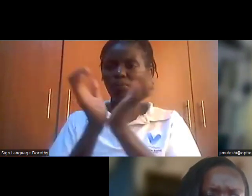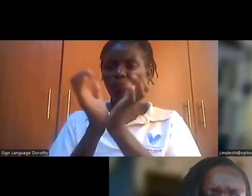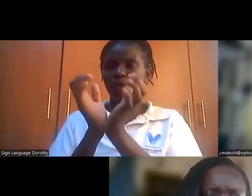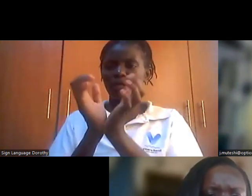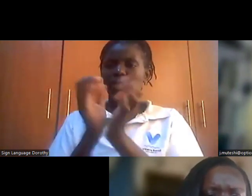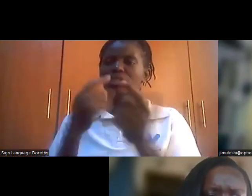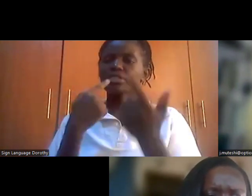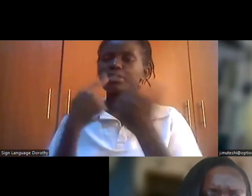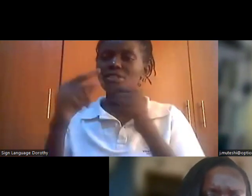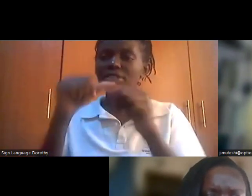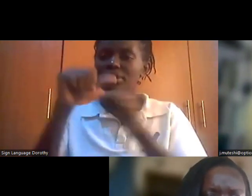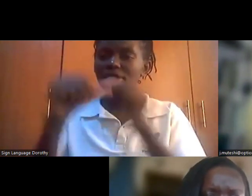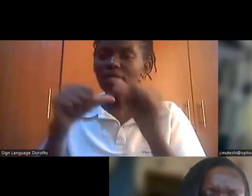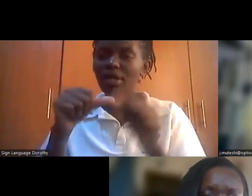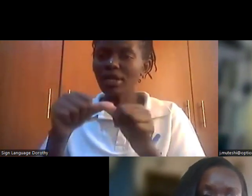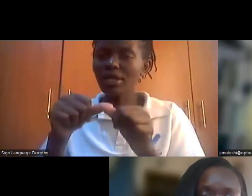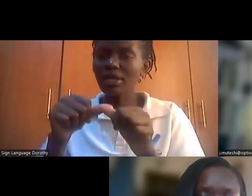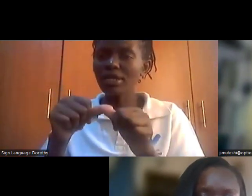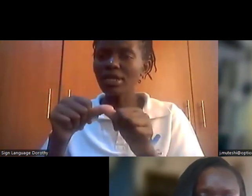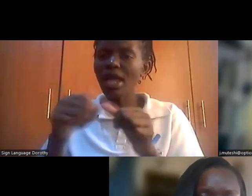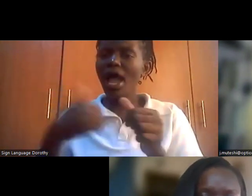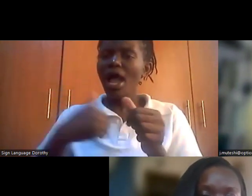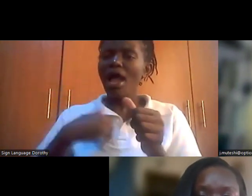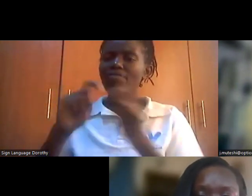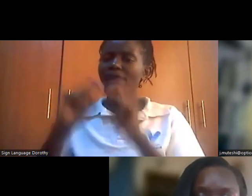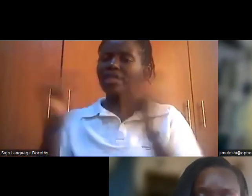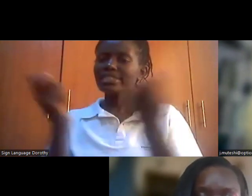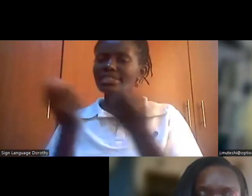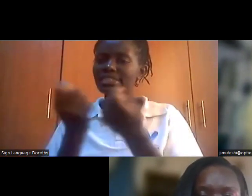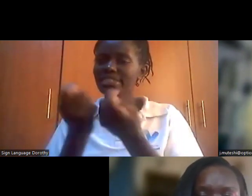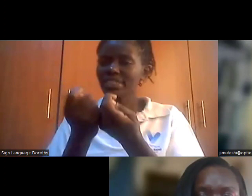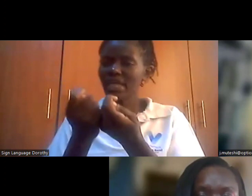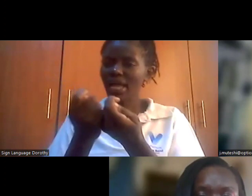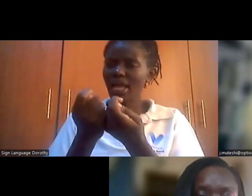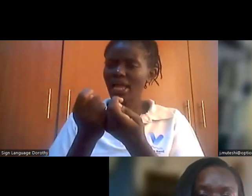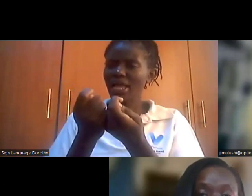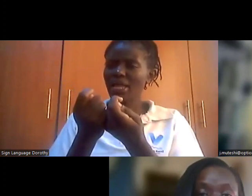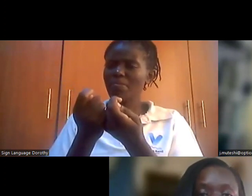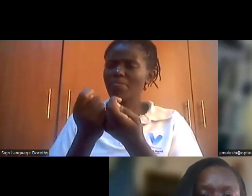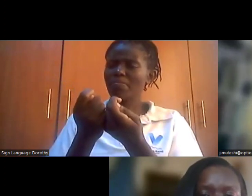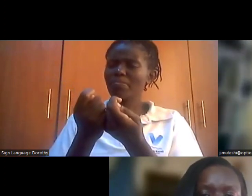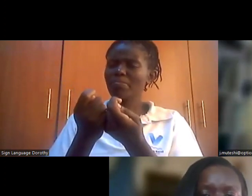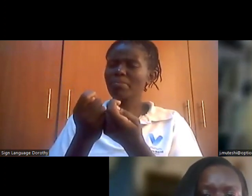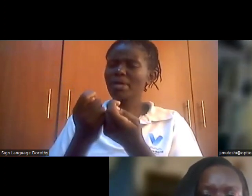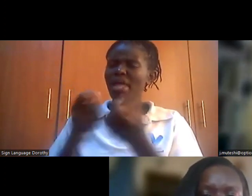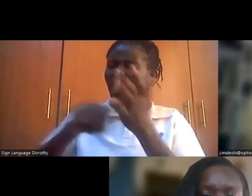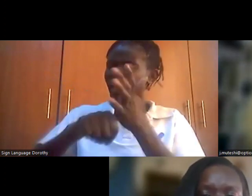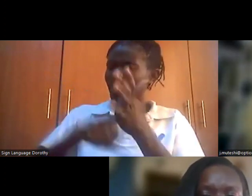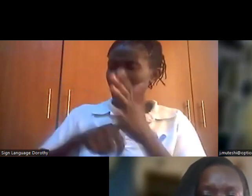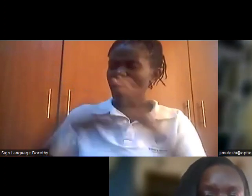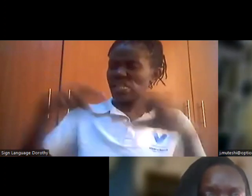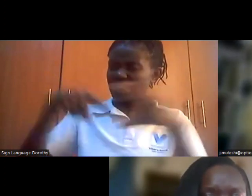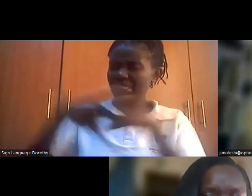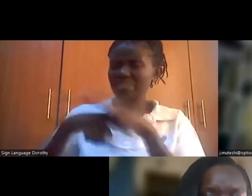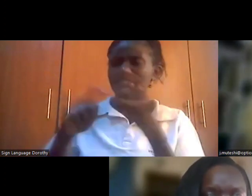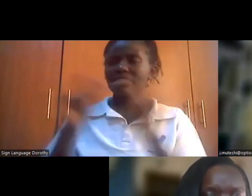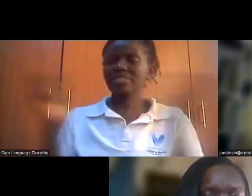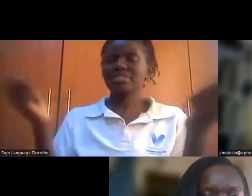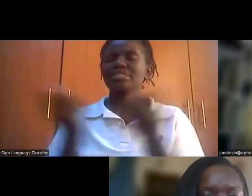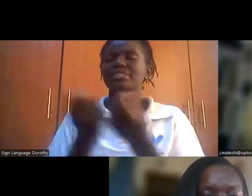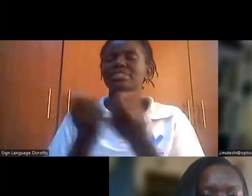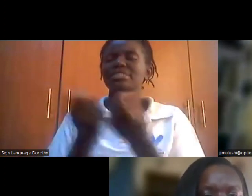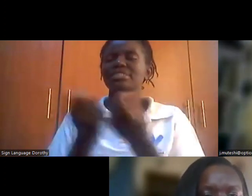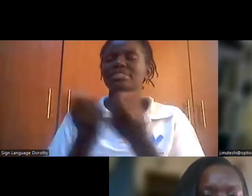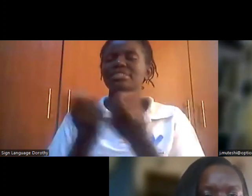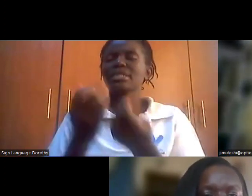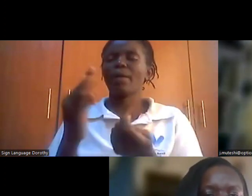we are seeing is that there's less severe type of FGM, which now I have mentioned being Kisasa, which is performed by both traditional